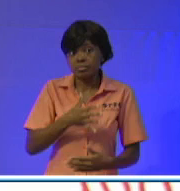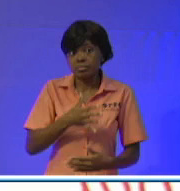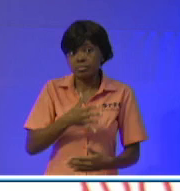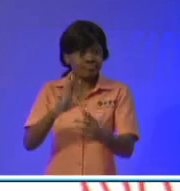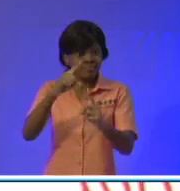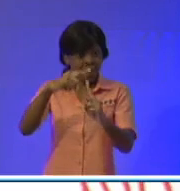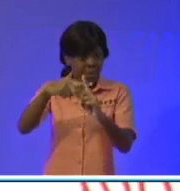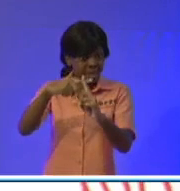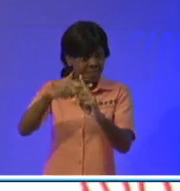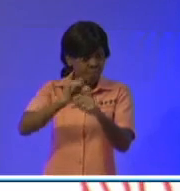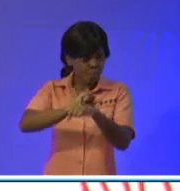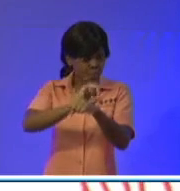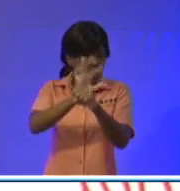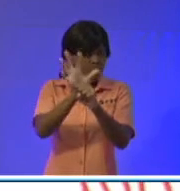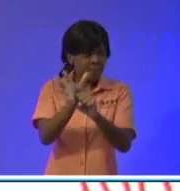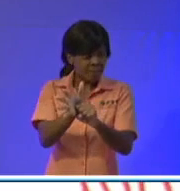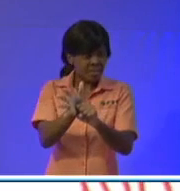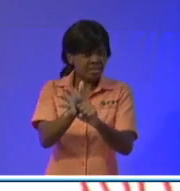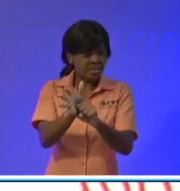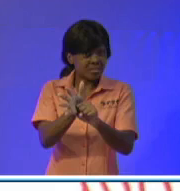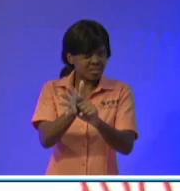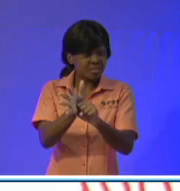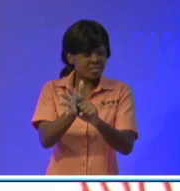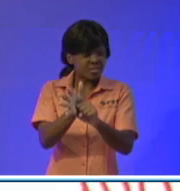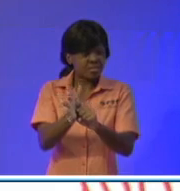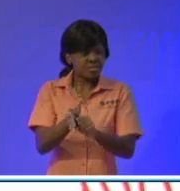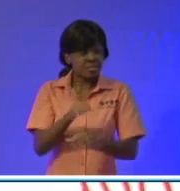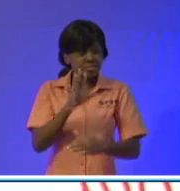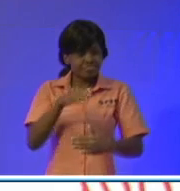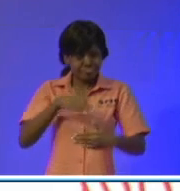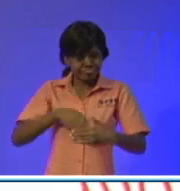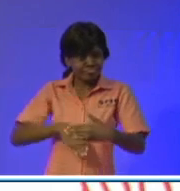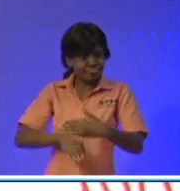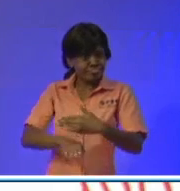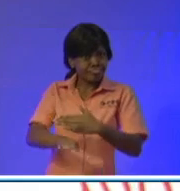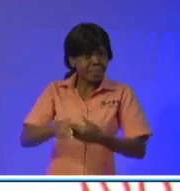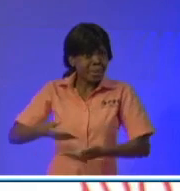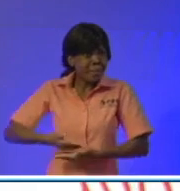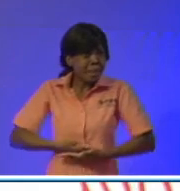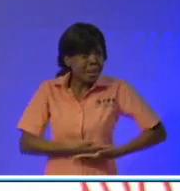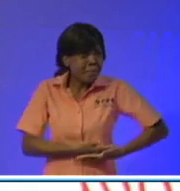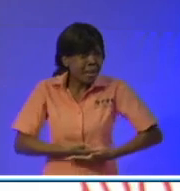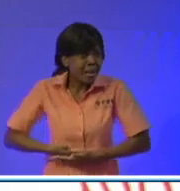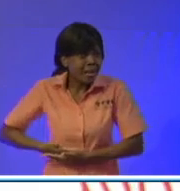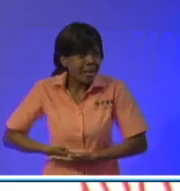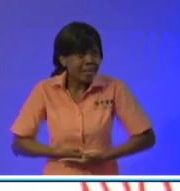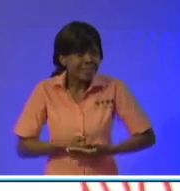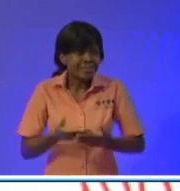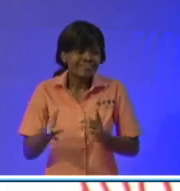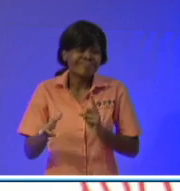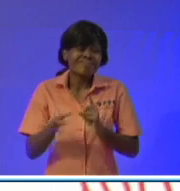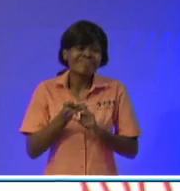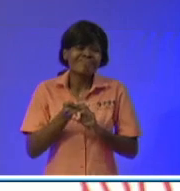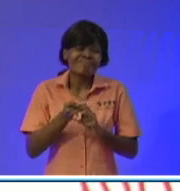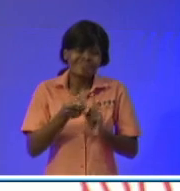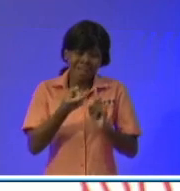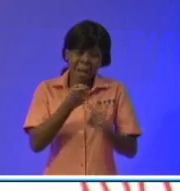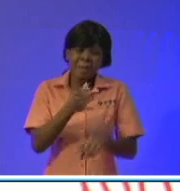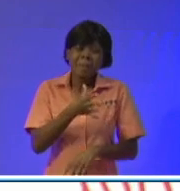and the outcomes have not been good. I can't go into details, but these are things that are happening right here in Trinidad and